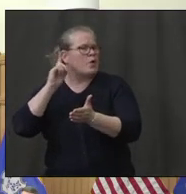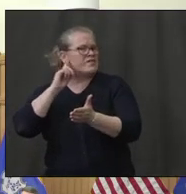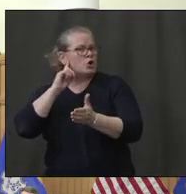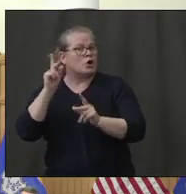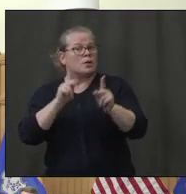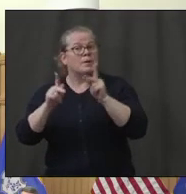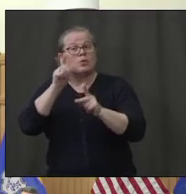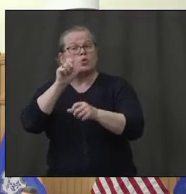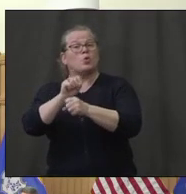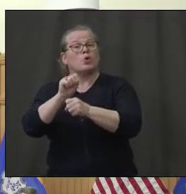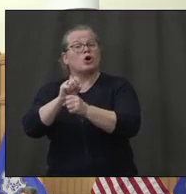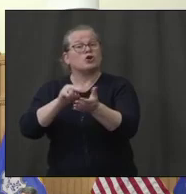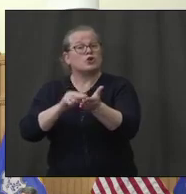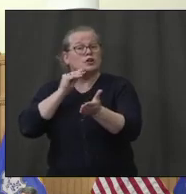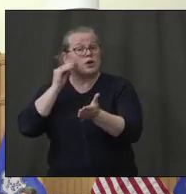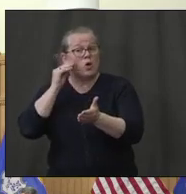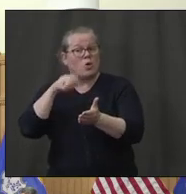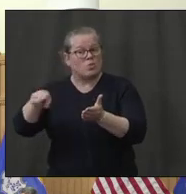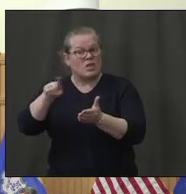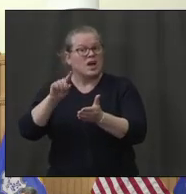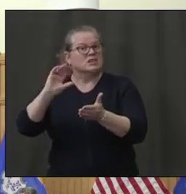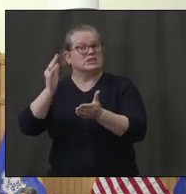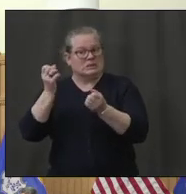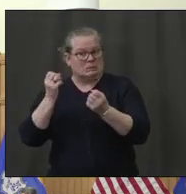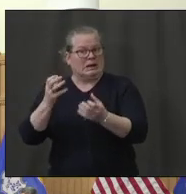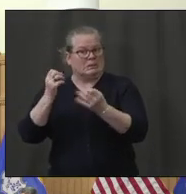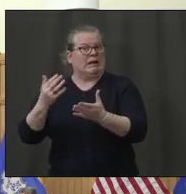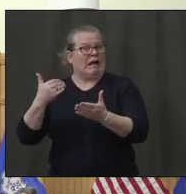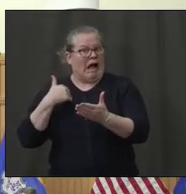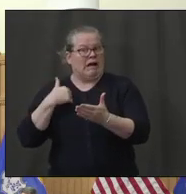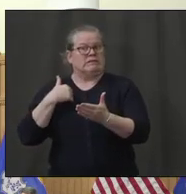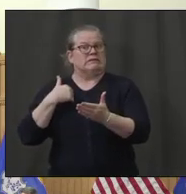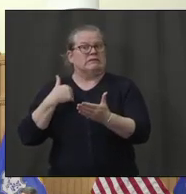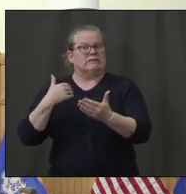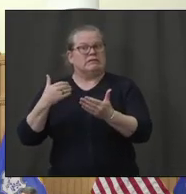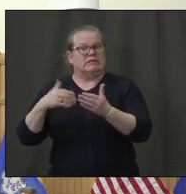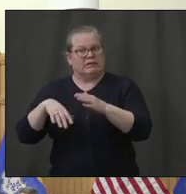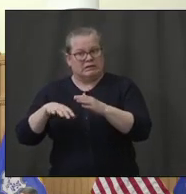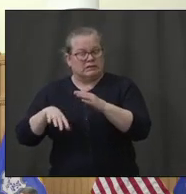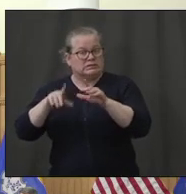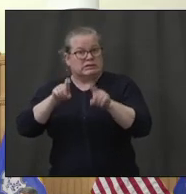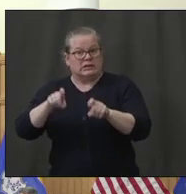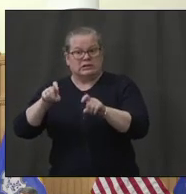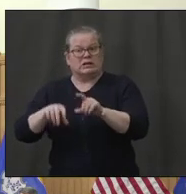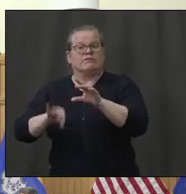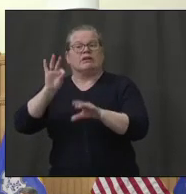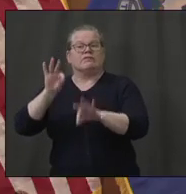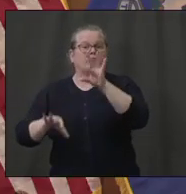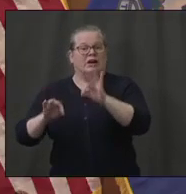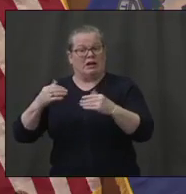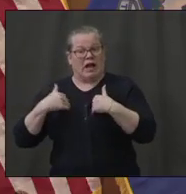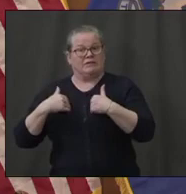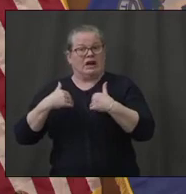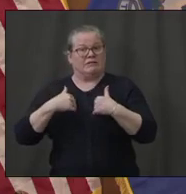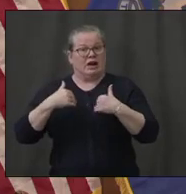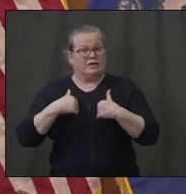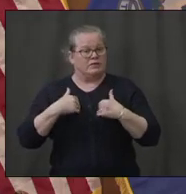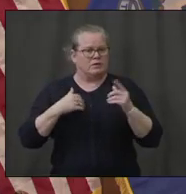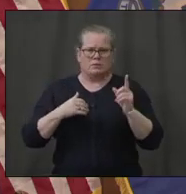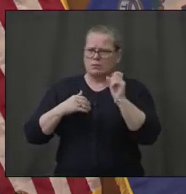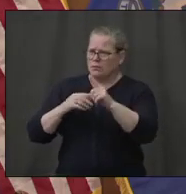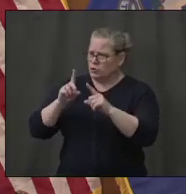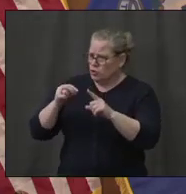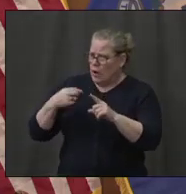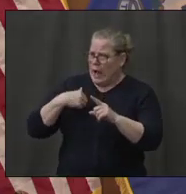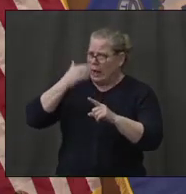those big bucket of new test positives are? Do I individually know who all those people are? More like frontline